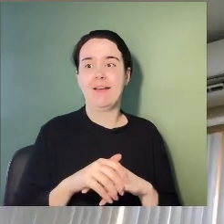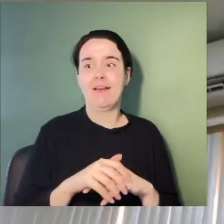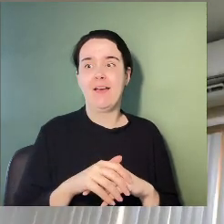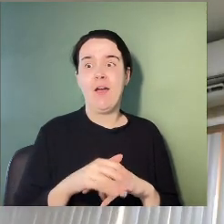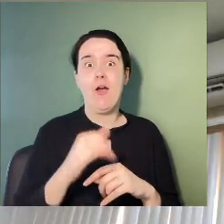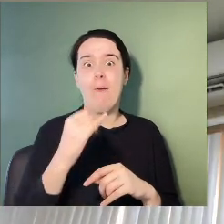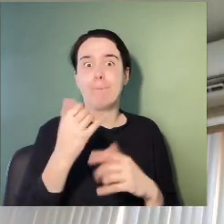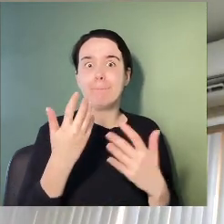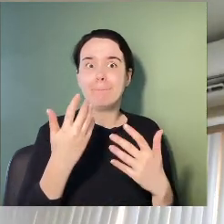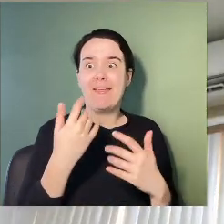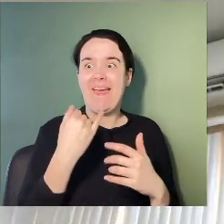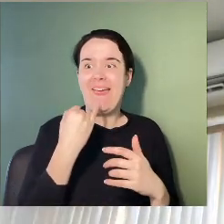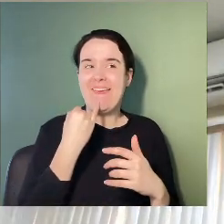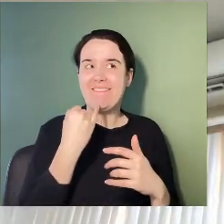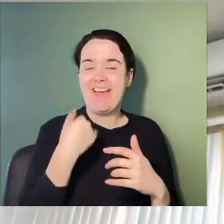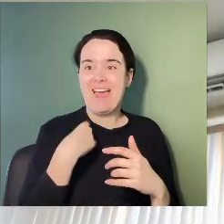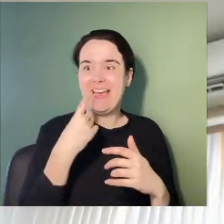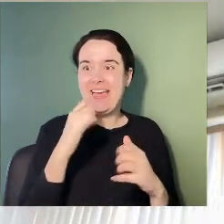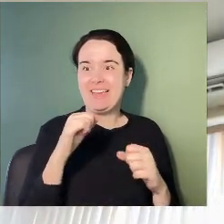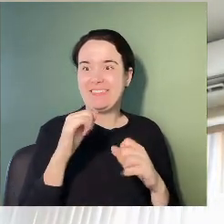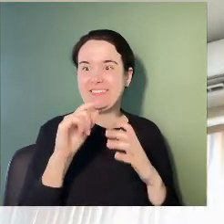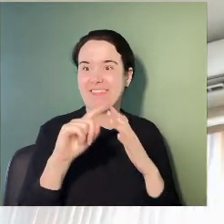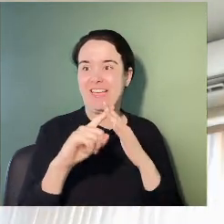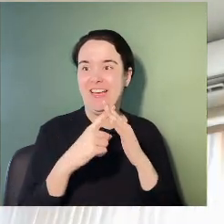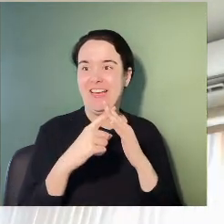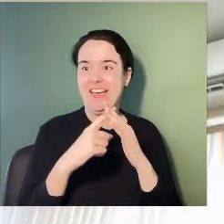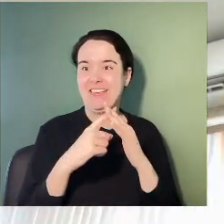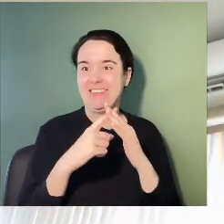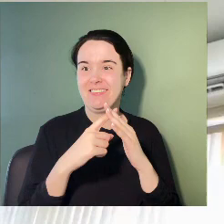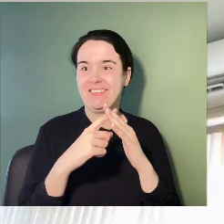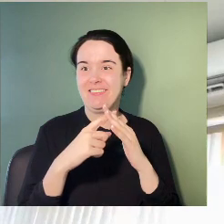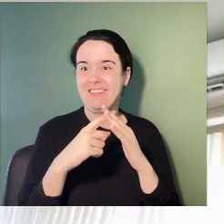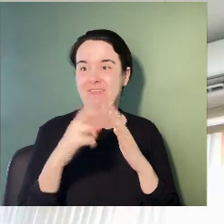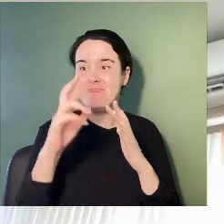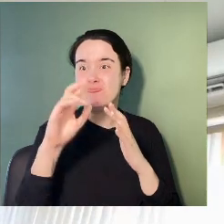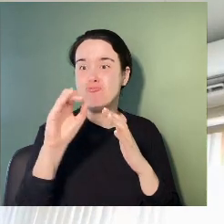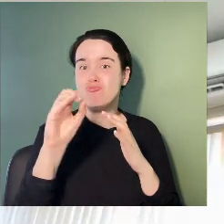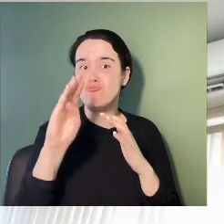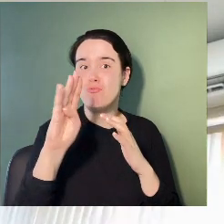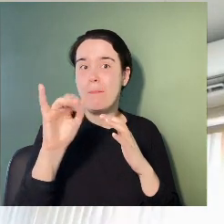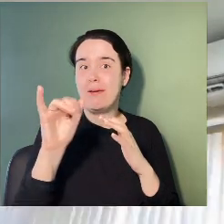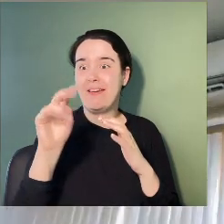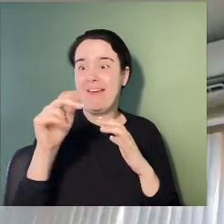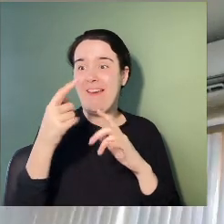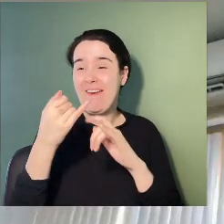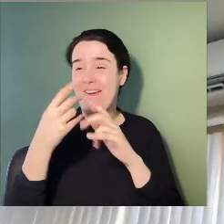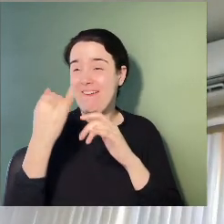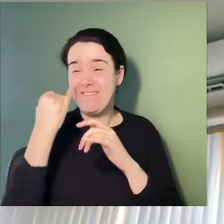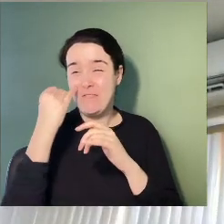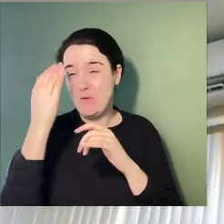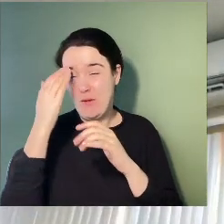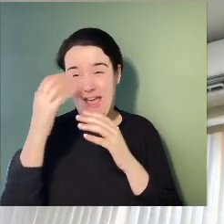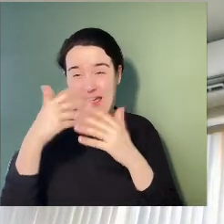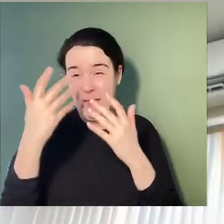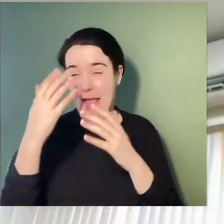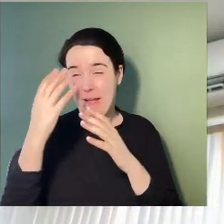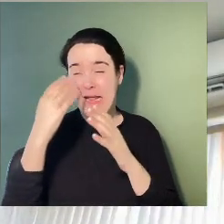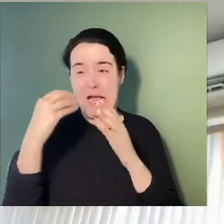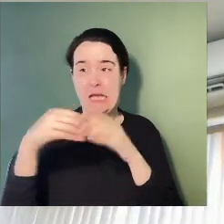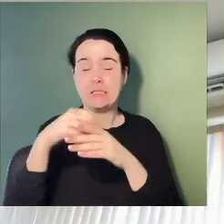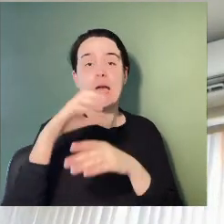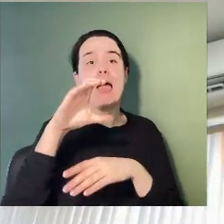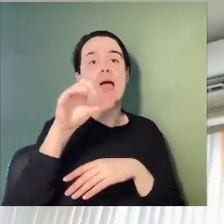If I can start, please, yes, go Yvonne or Robin, if you know anything else, please add. Well, Cambridge Analytica was